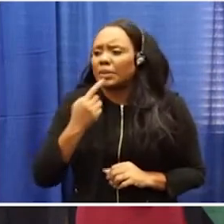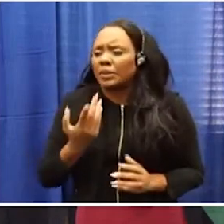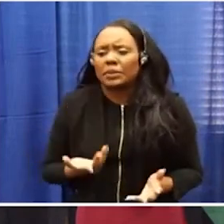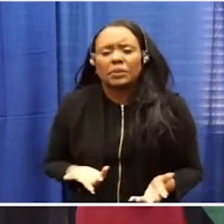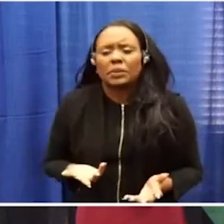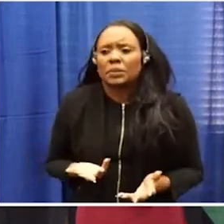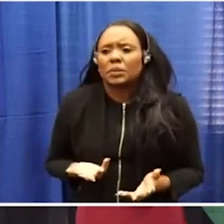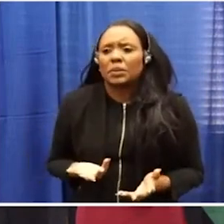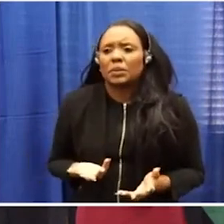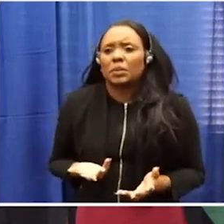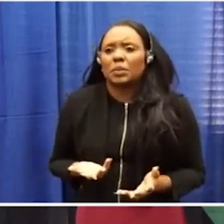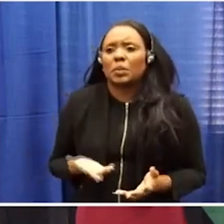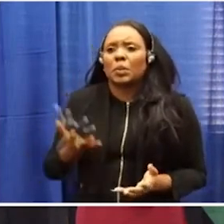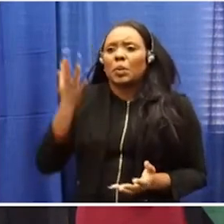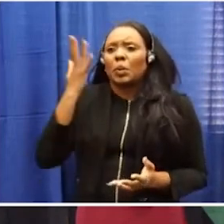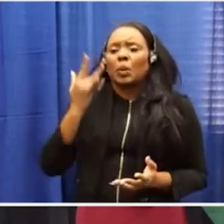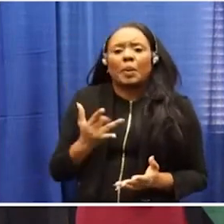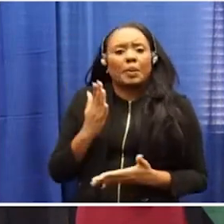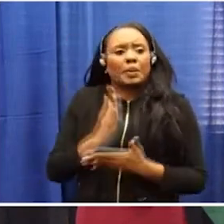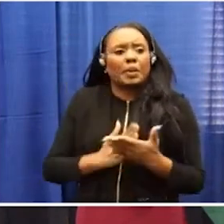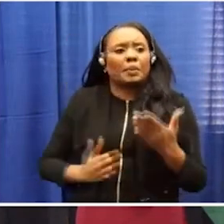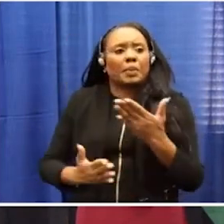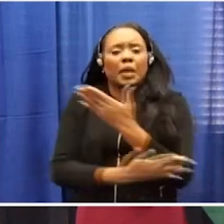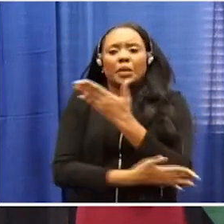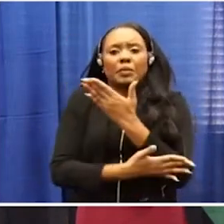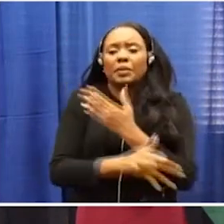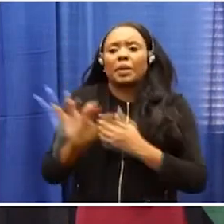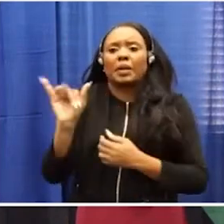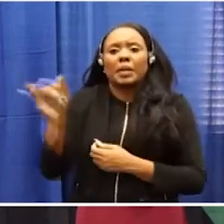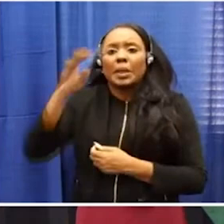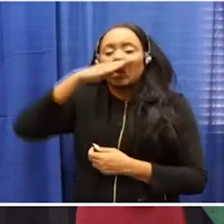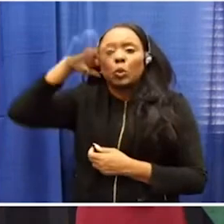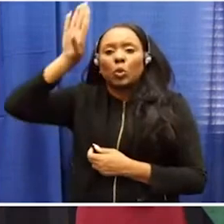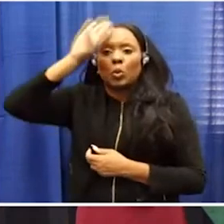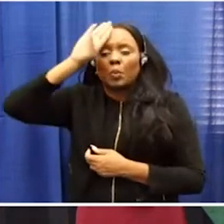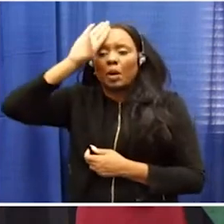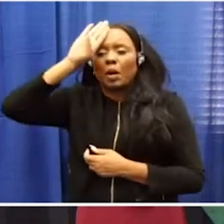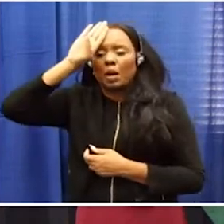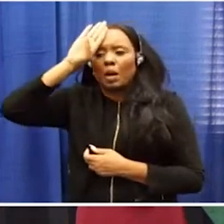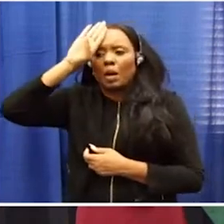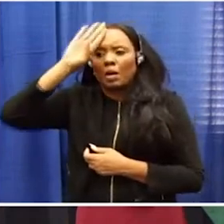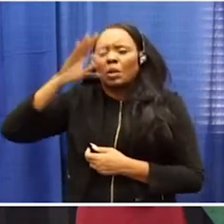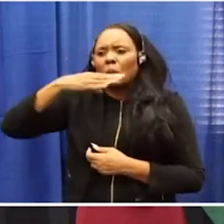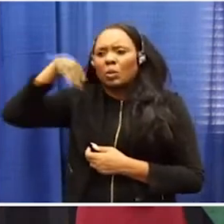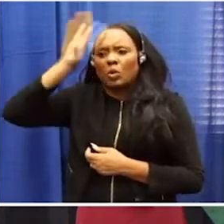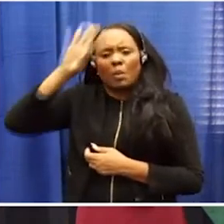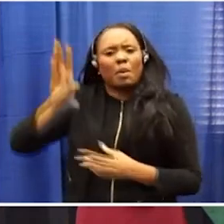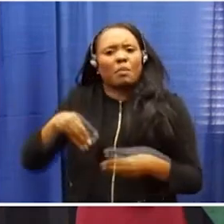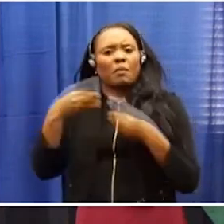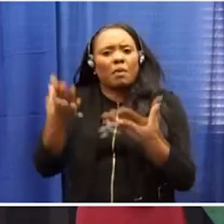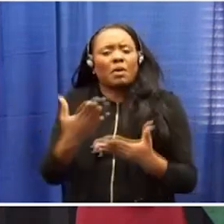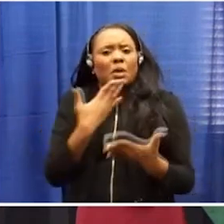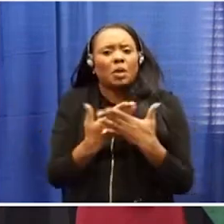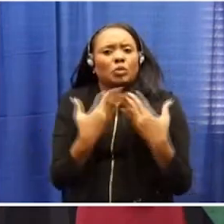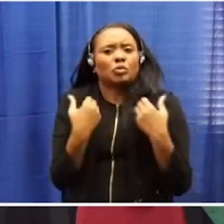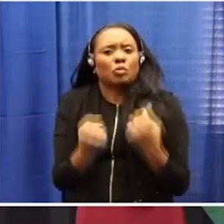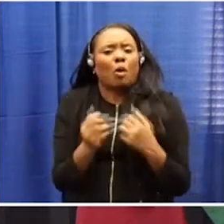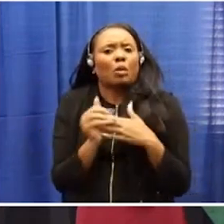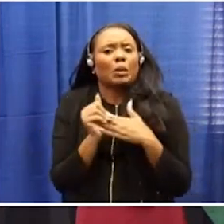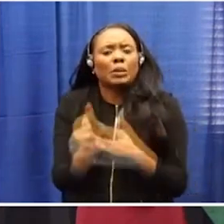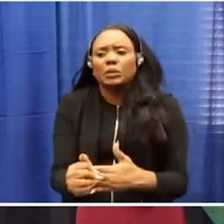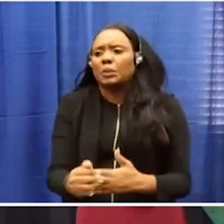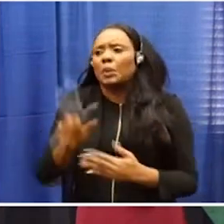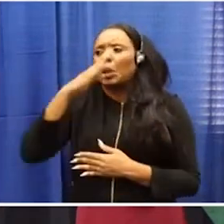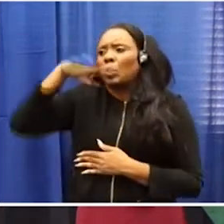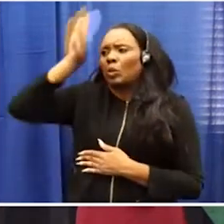incomprehensible that countries of the Americas, including Cuba, which have provided strong leadership and